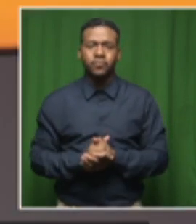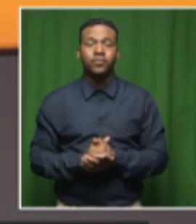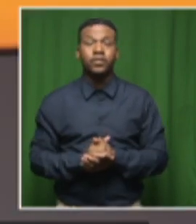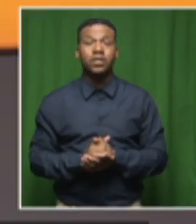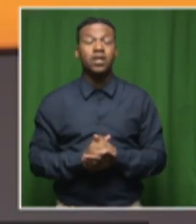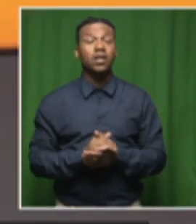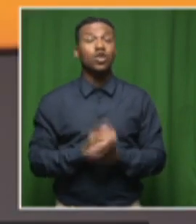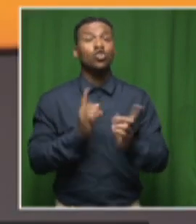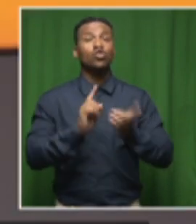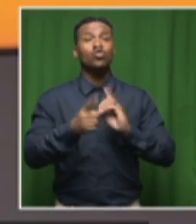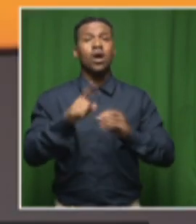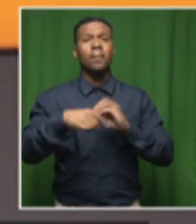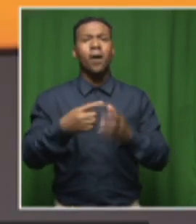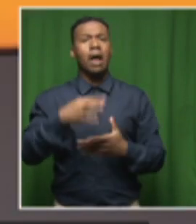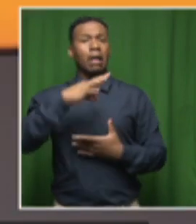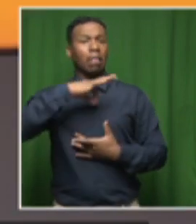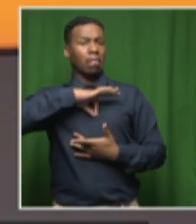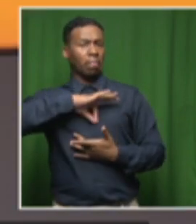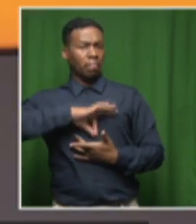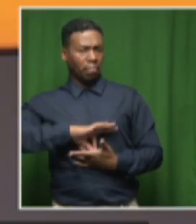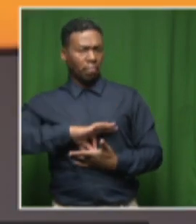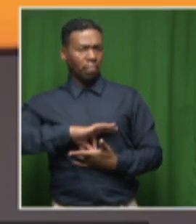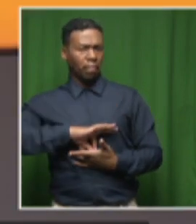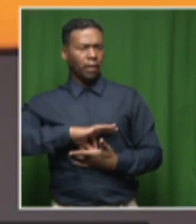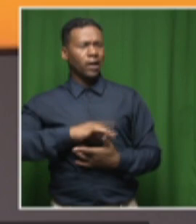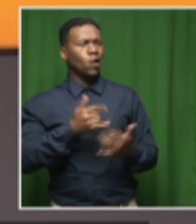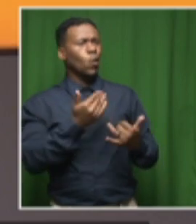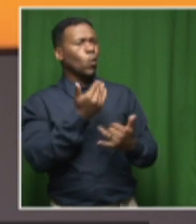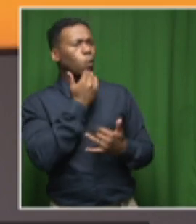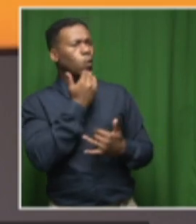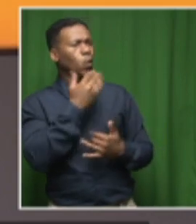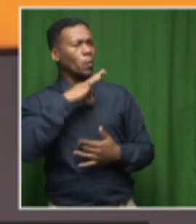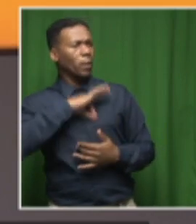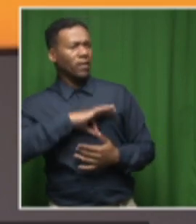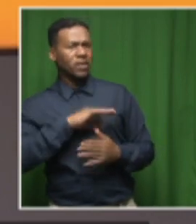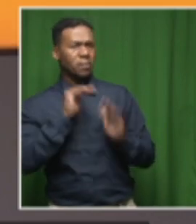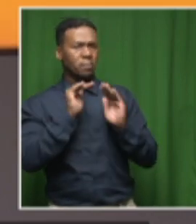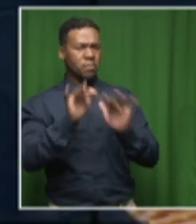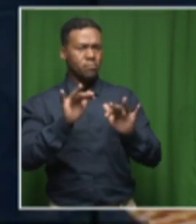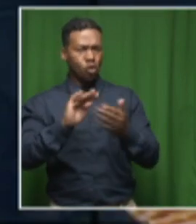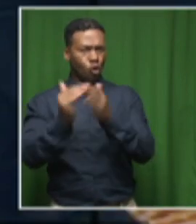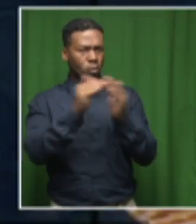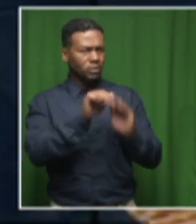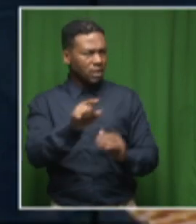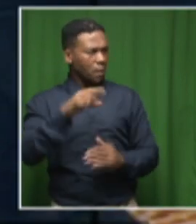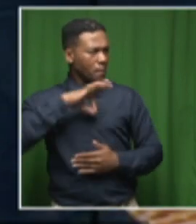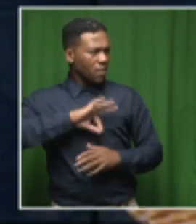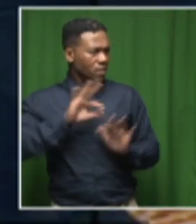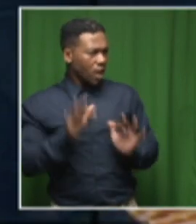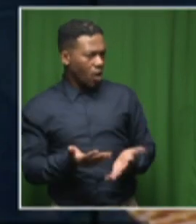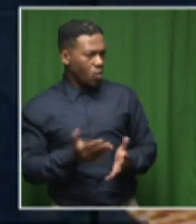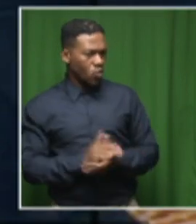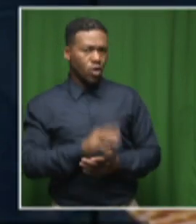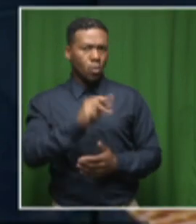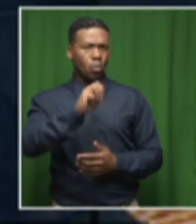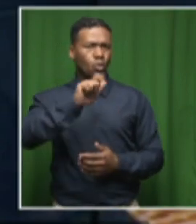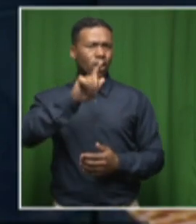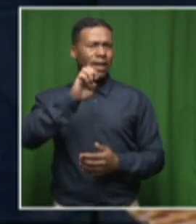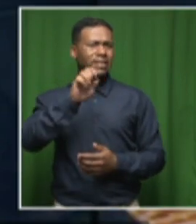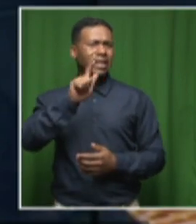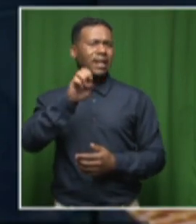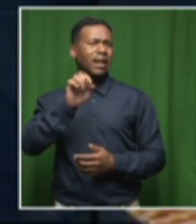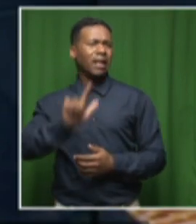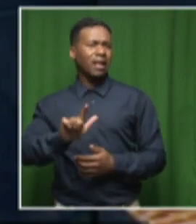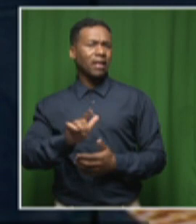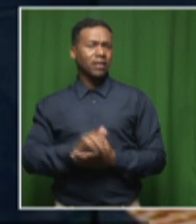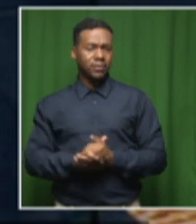speaking of beneficiation, how does this project benefit the people of Moletele? In what way? So the Moletele community actually won